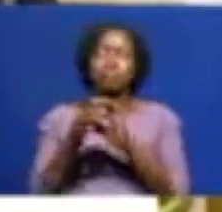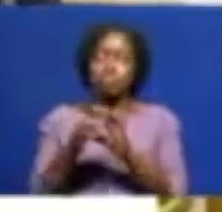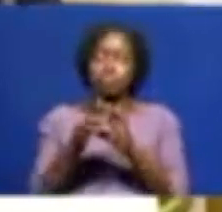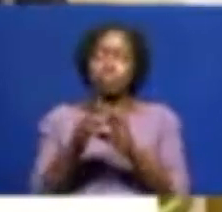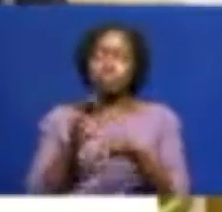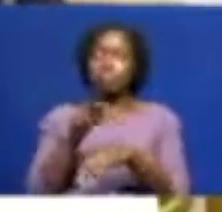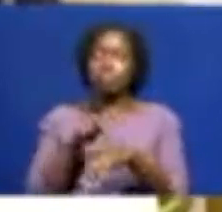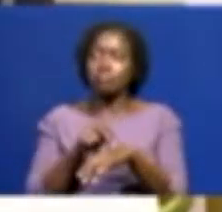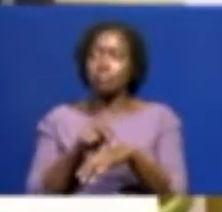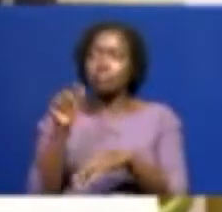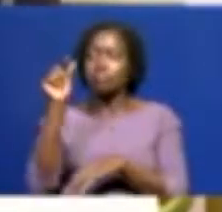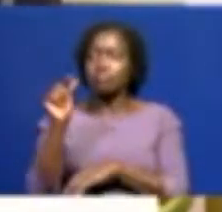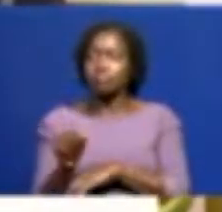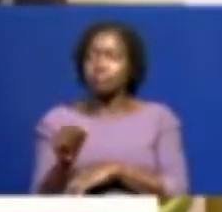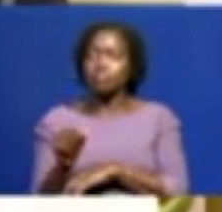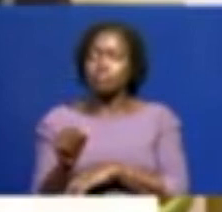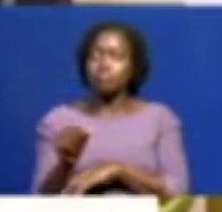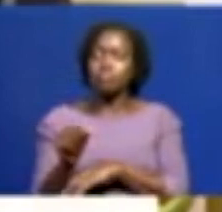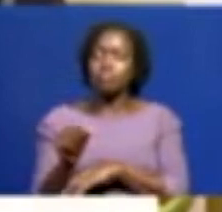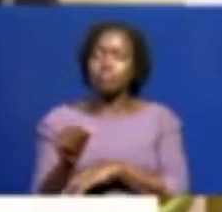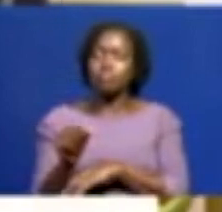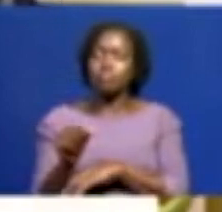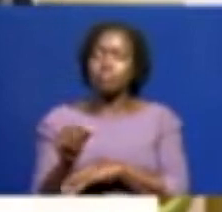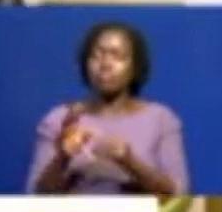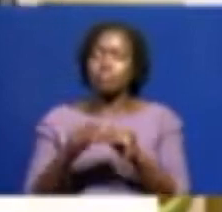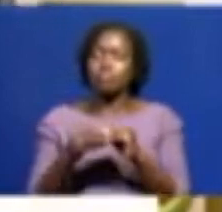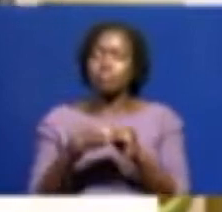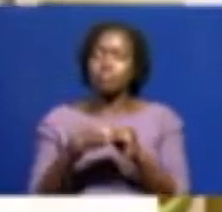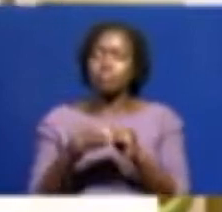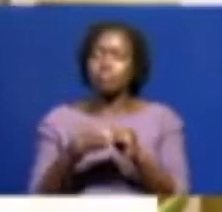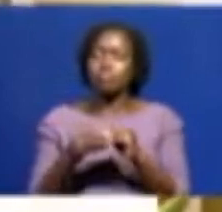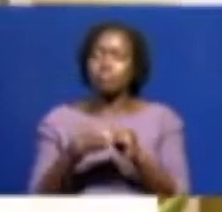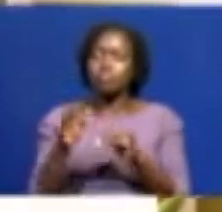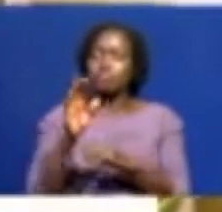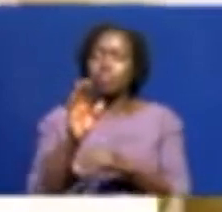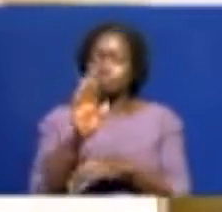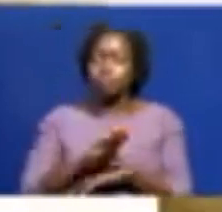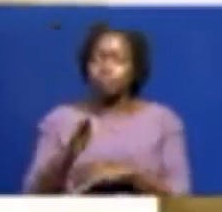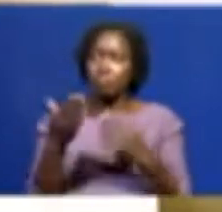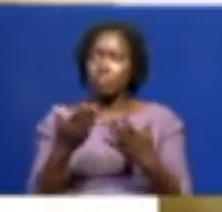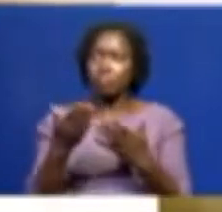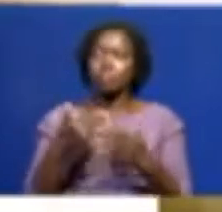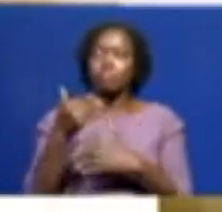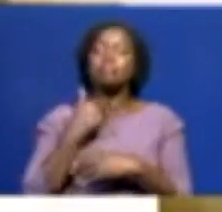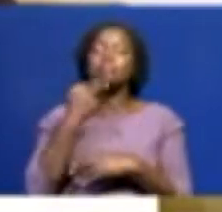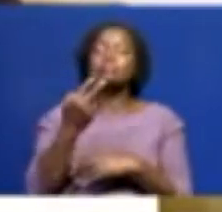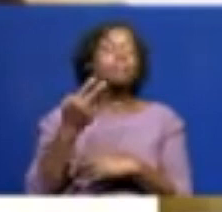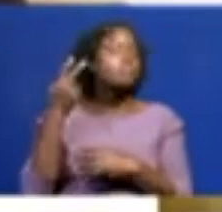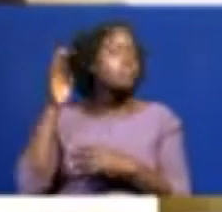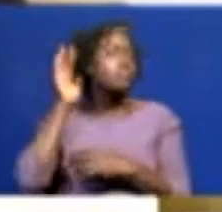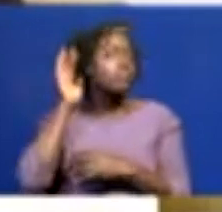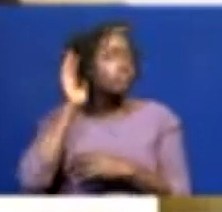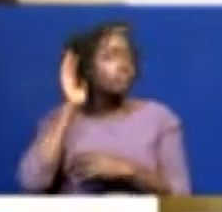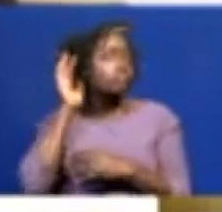nations, regions, and continents, creating a climate action platform where every voice is heard. We